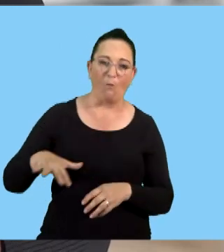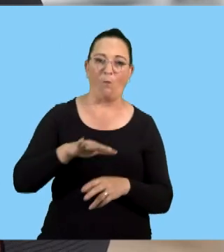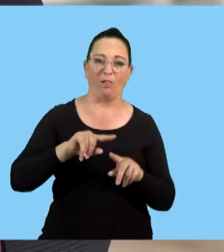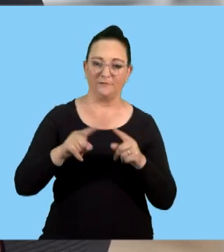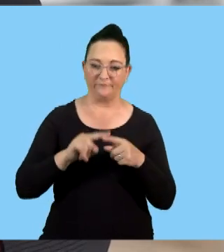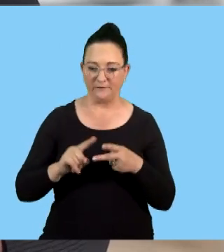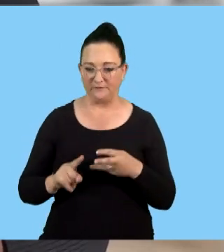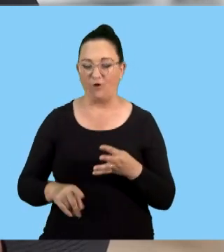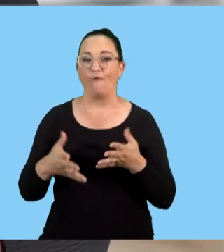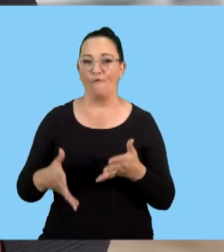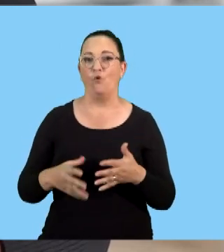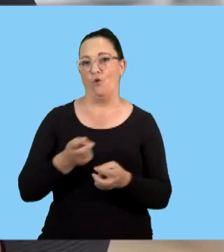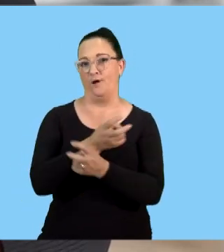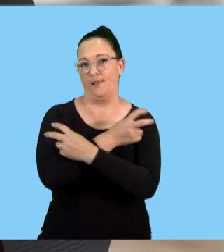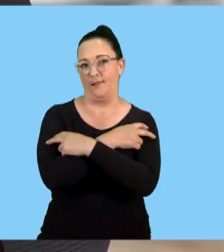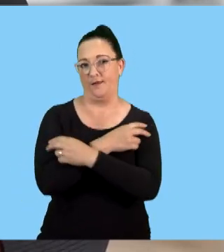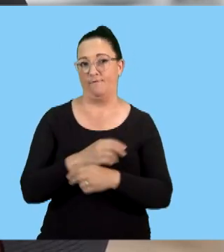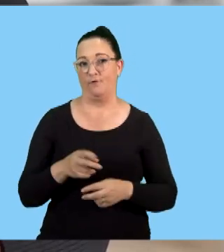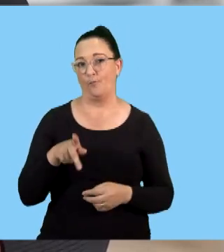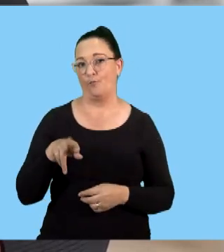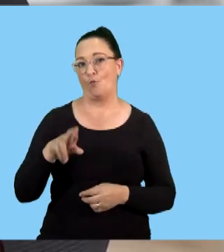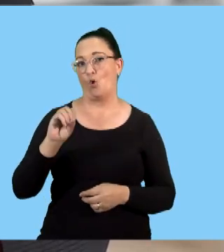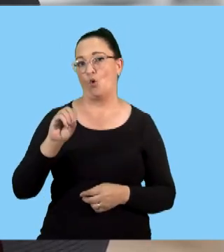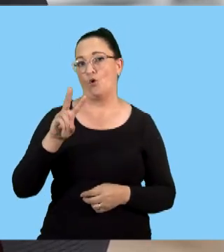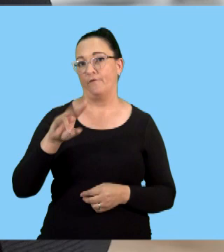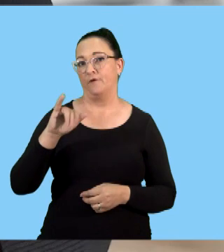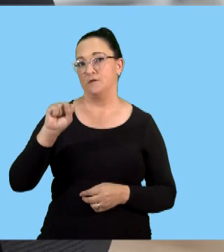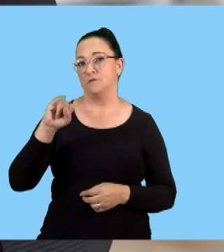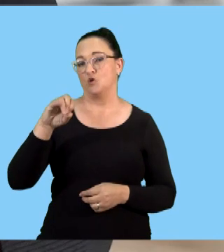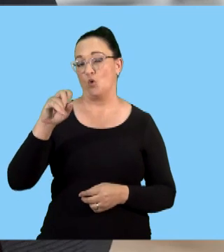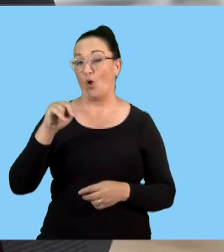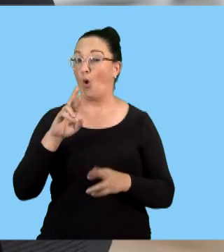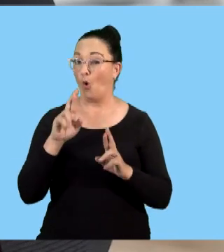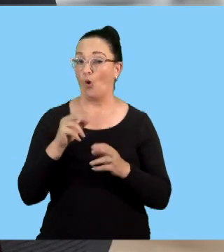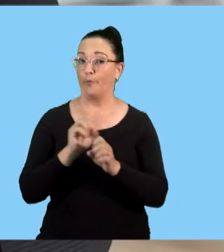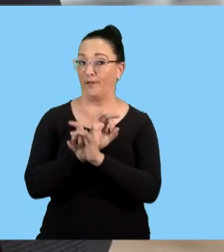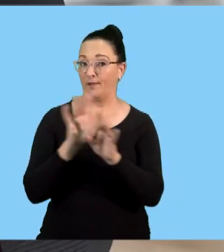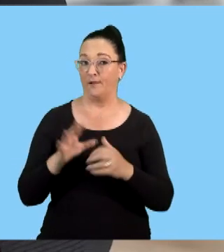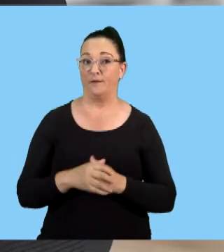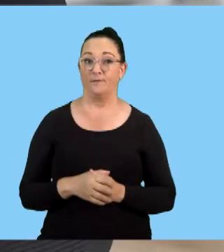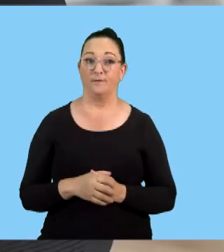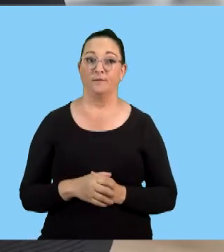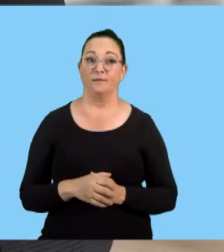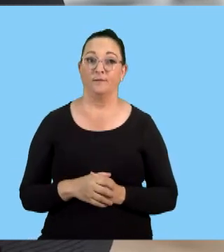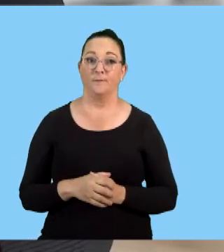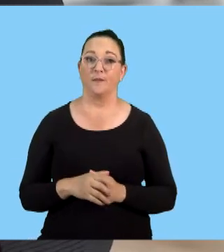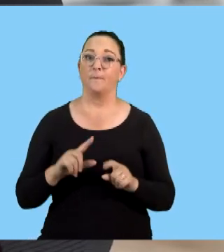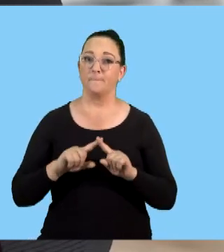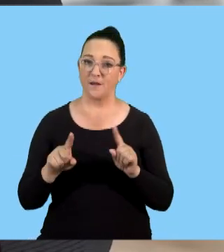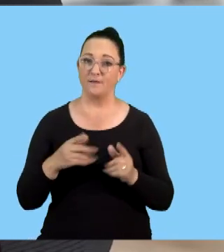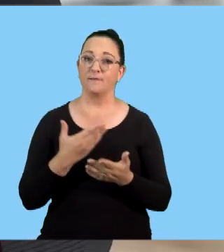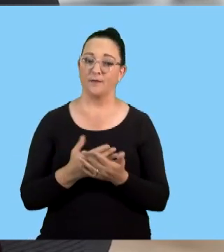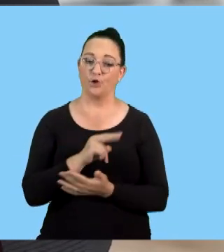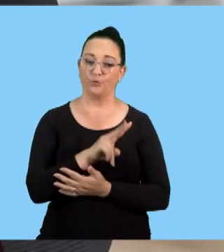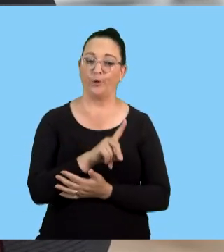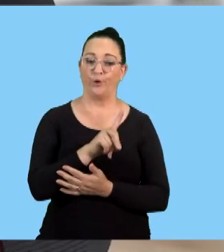leave is a provision. I hope I am clear. Right, with the annual leave, workers are entitled to 21